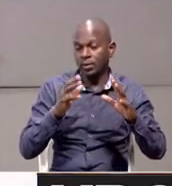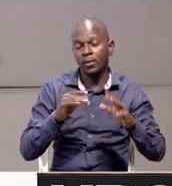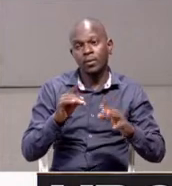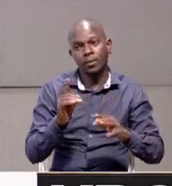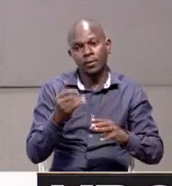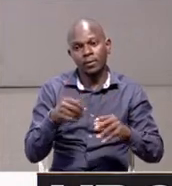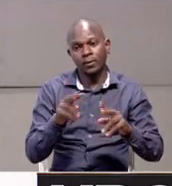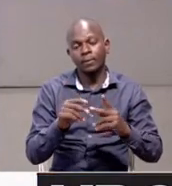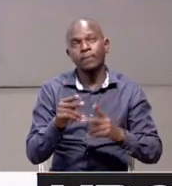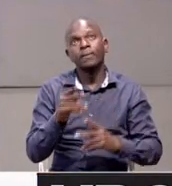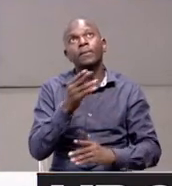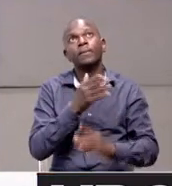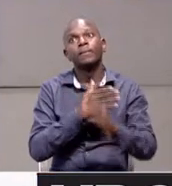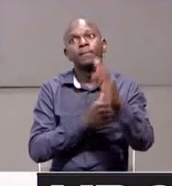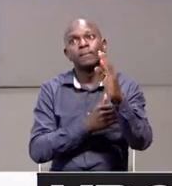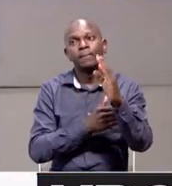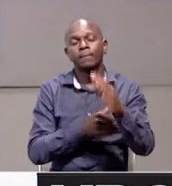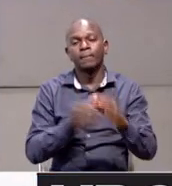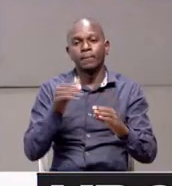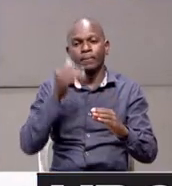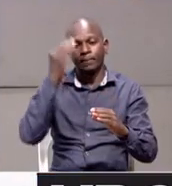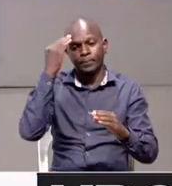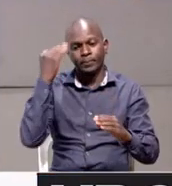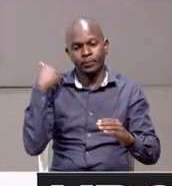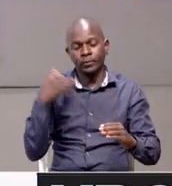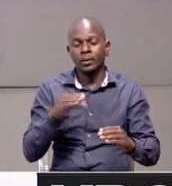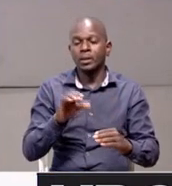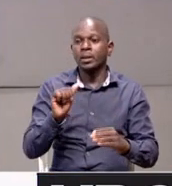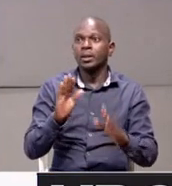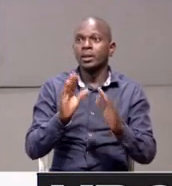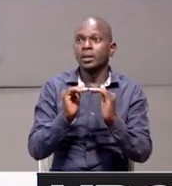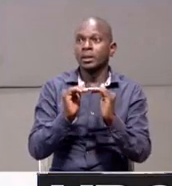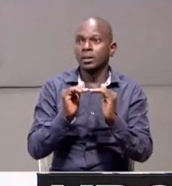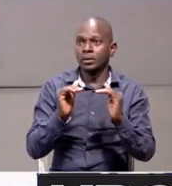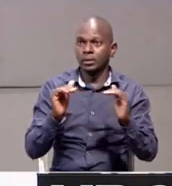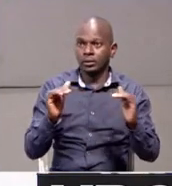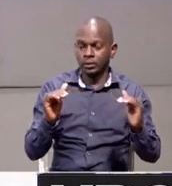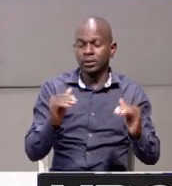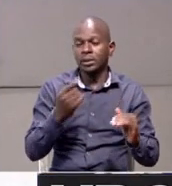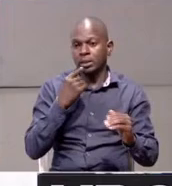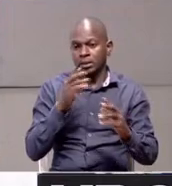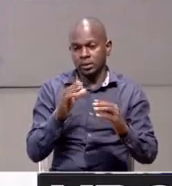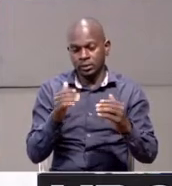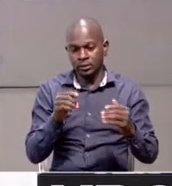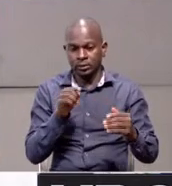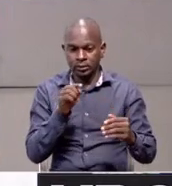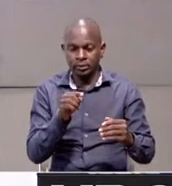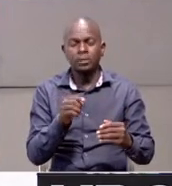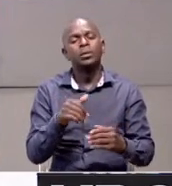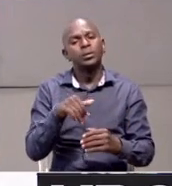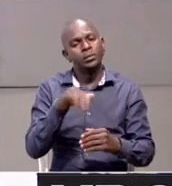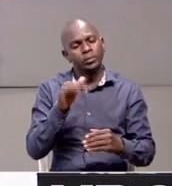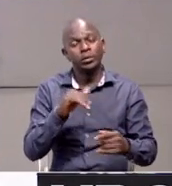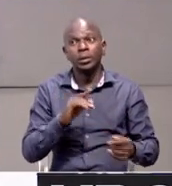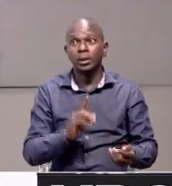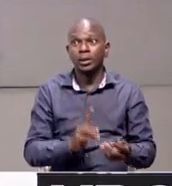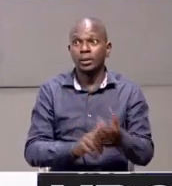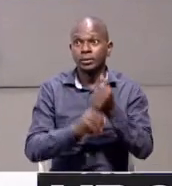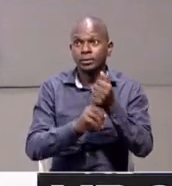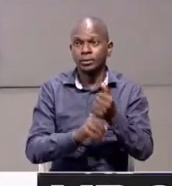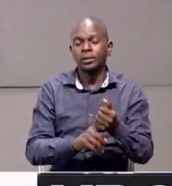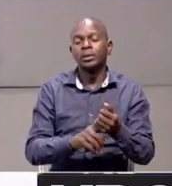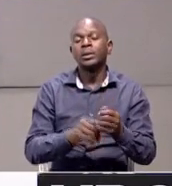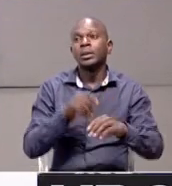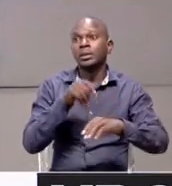place is the gift of God. The headmaster Setter A-Level Campus, Ramadan Tsonga, says a lot have been achieved.